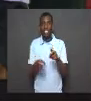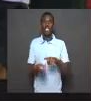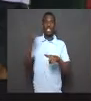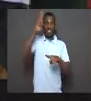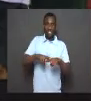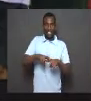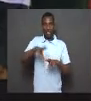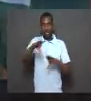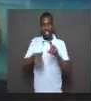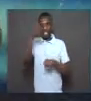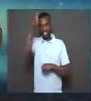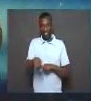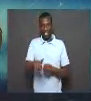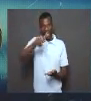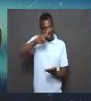direction.